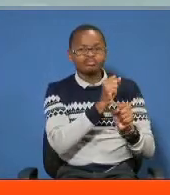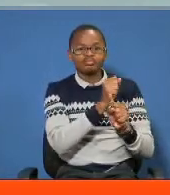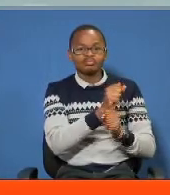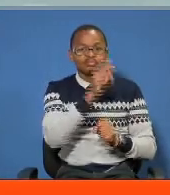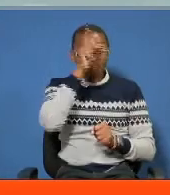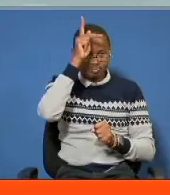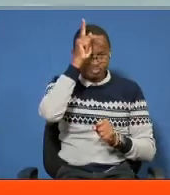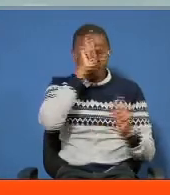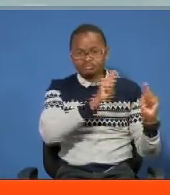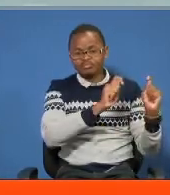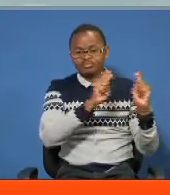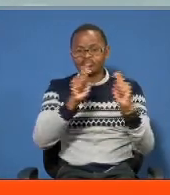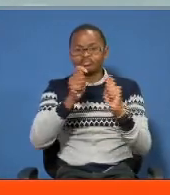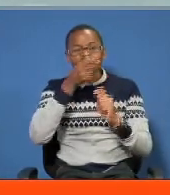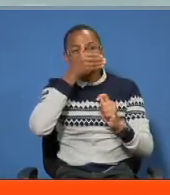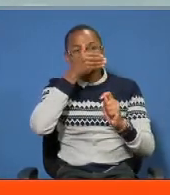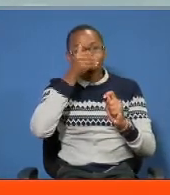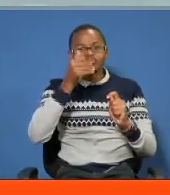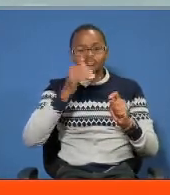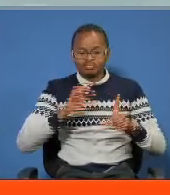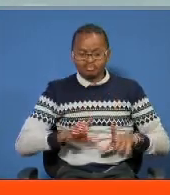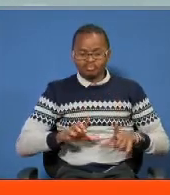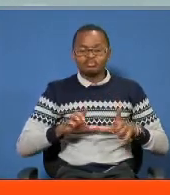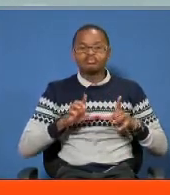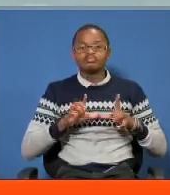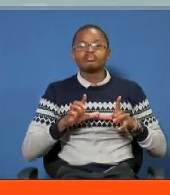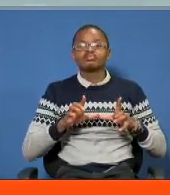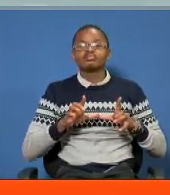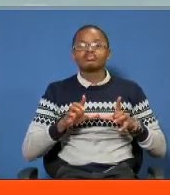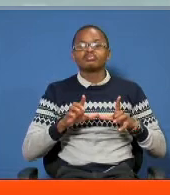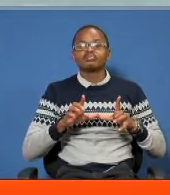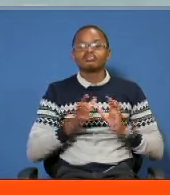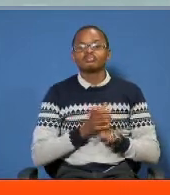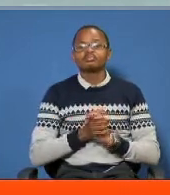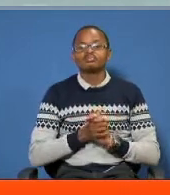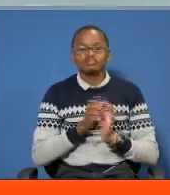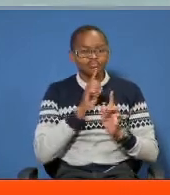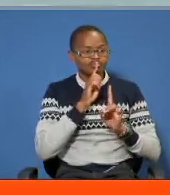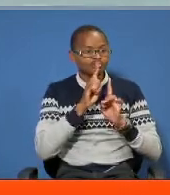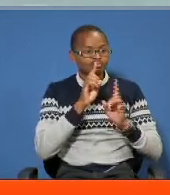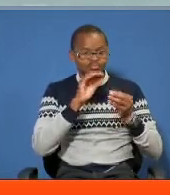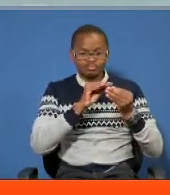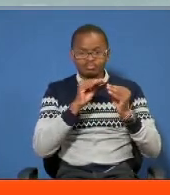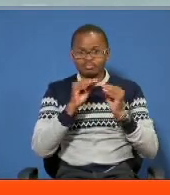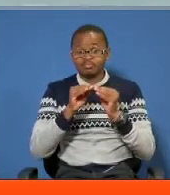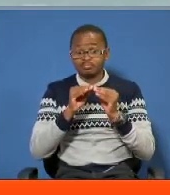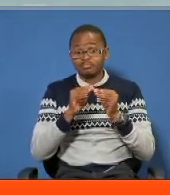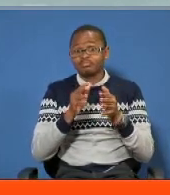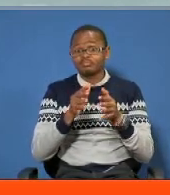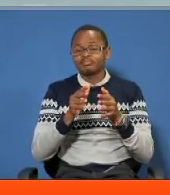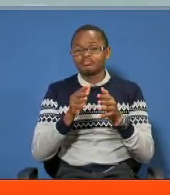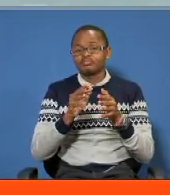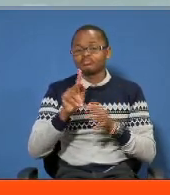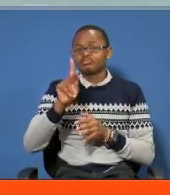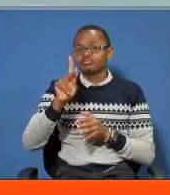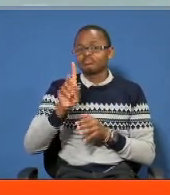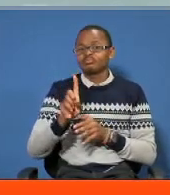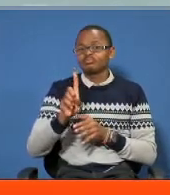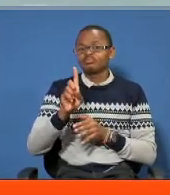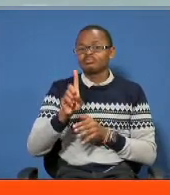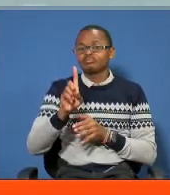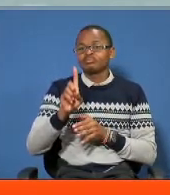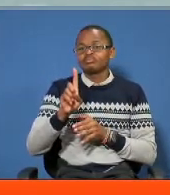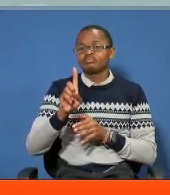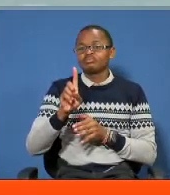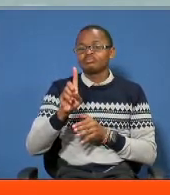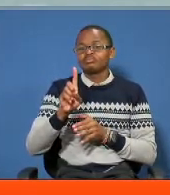did knowledge translate to betterment of life. Yeah. All right. Now we talk about innovations, and here in Kenya, it